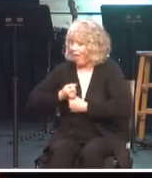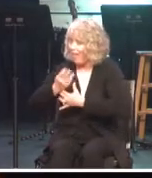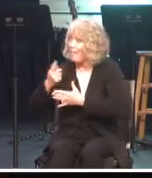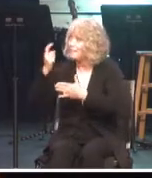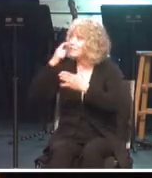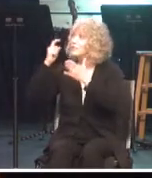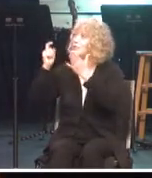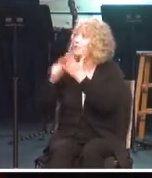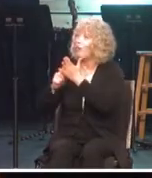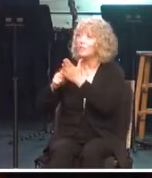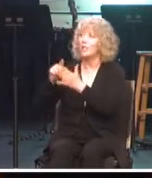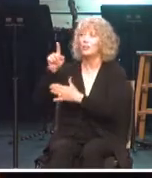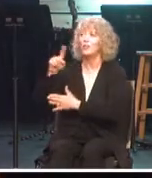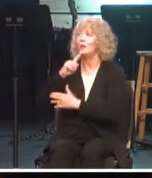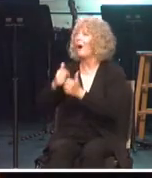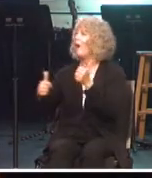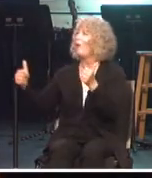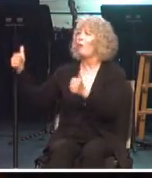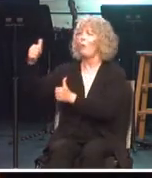recognizing Christ's greatness,